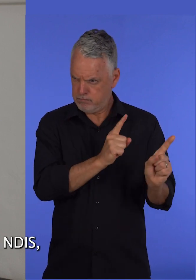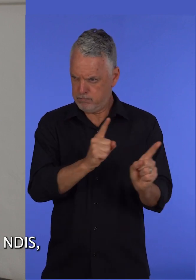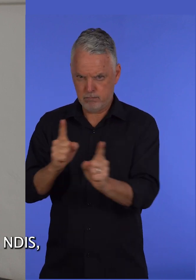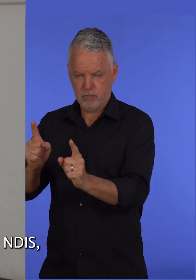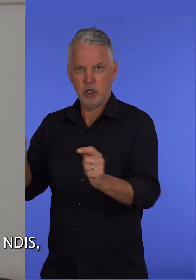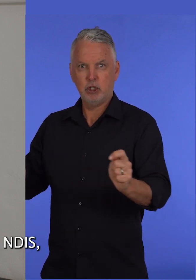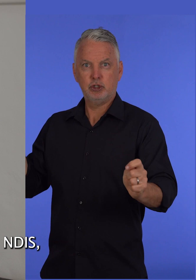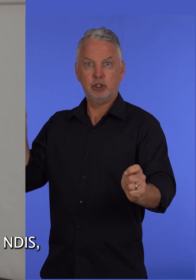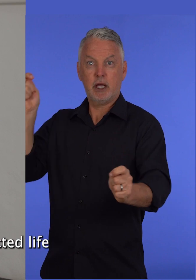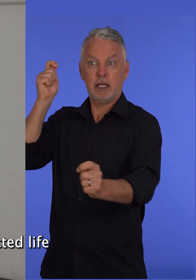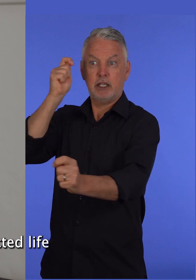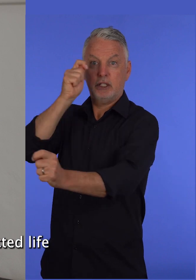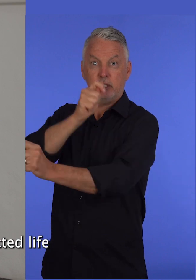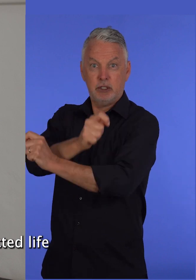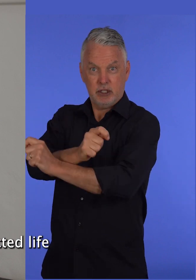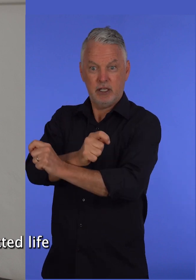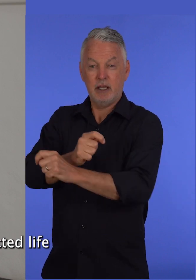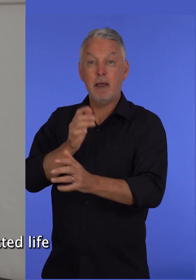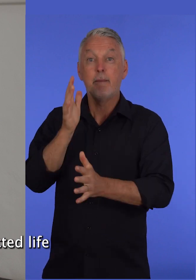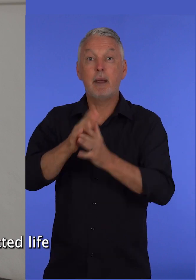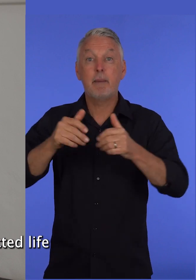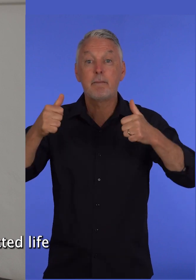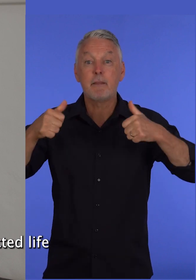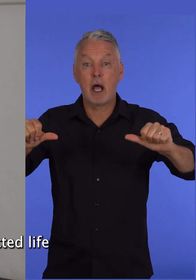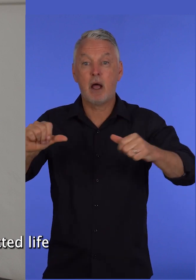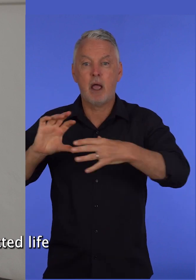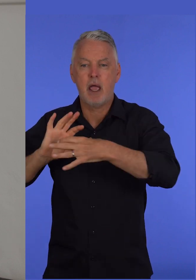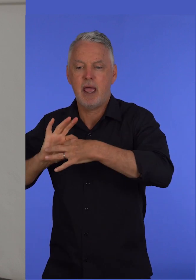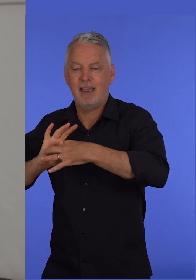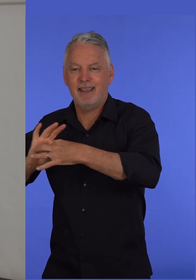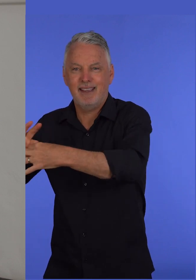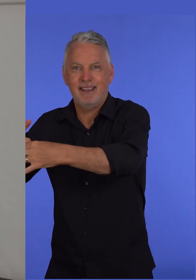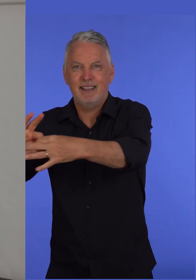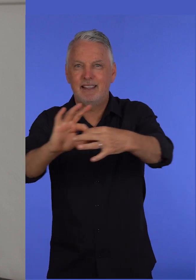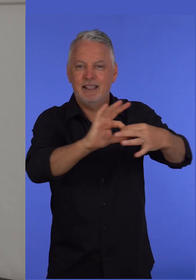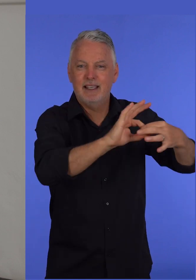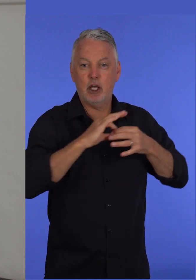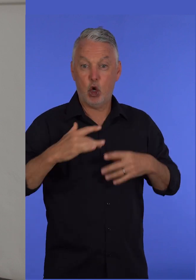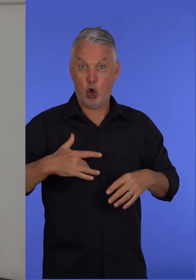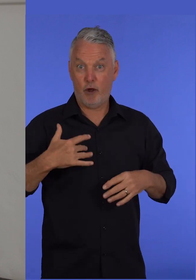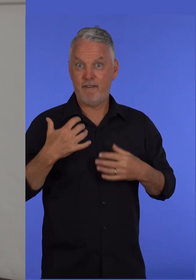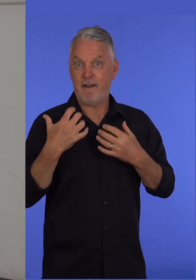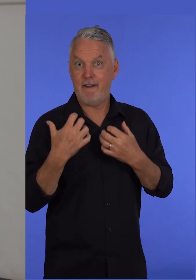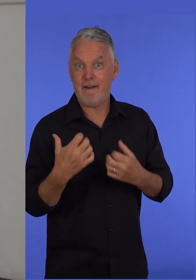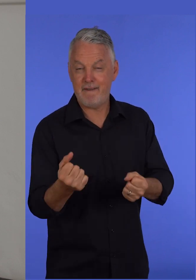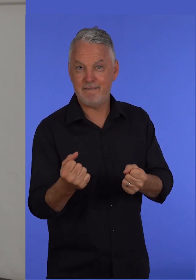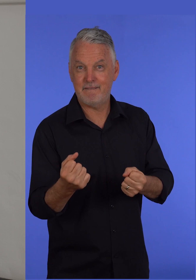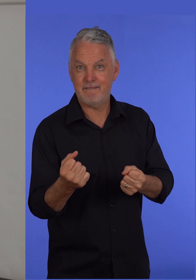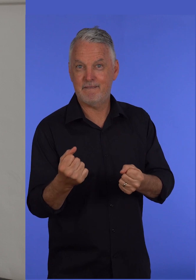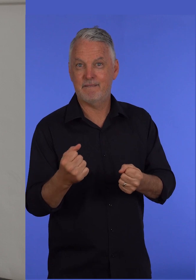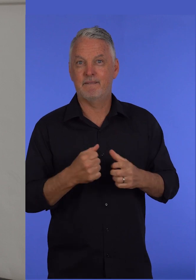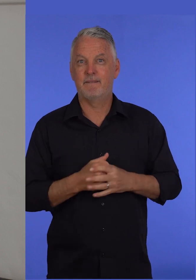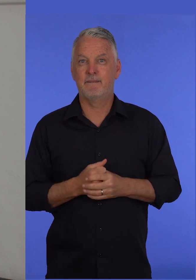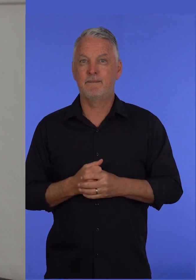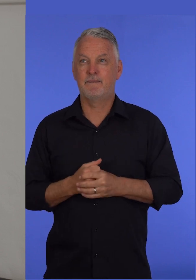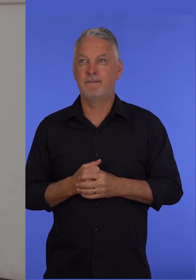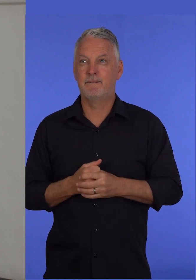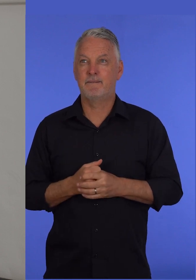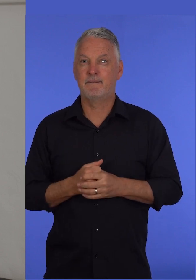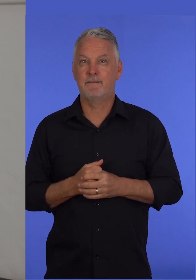facilitated by the NDIS, but would allow the interconnected life that we all know people with disabilities